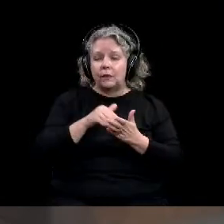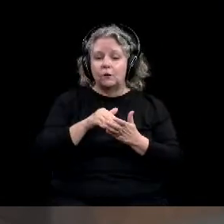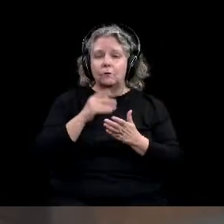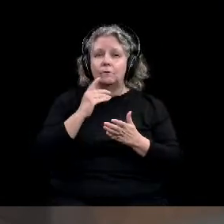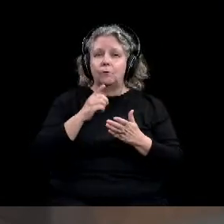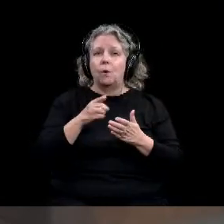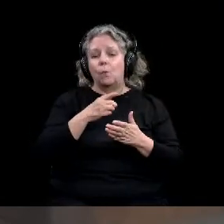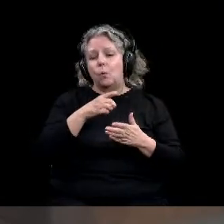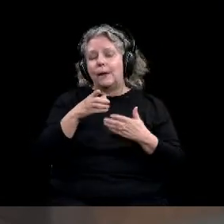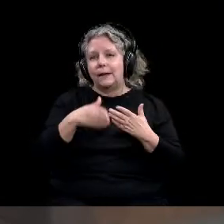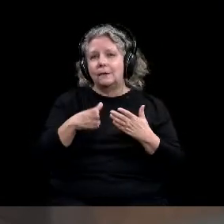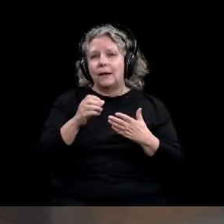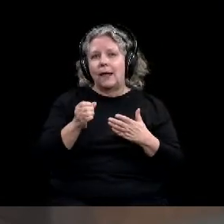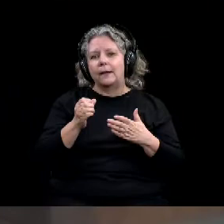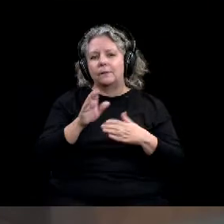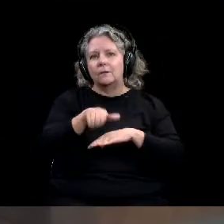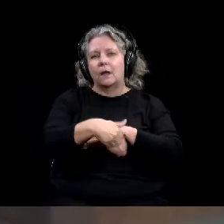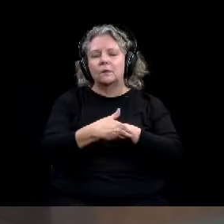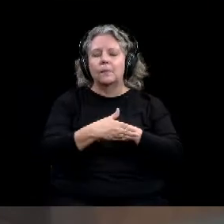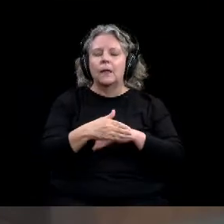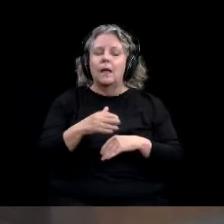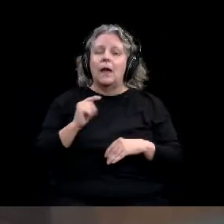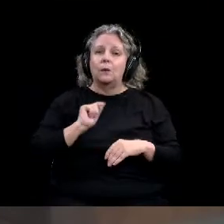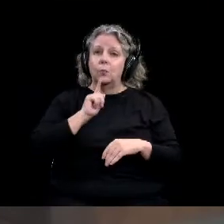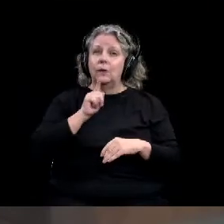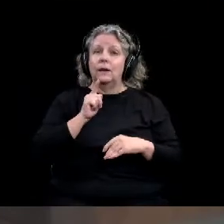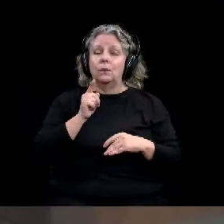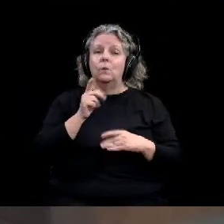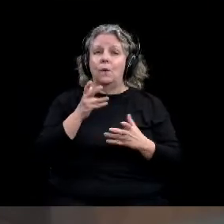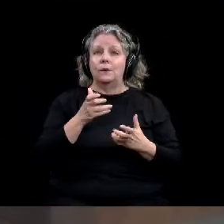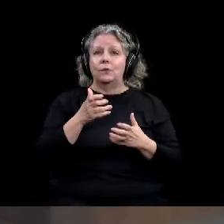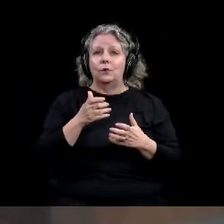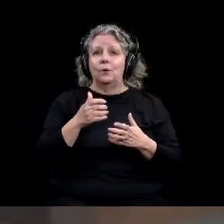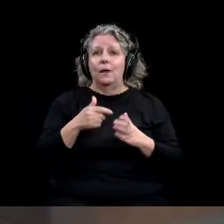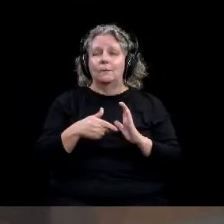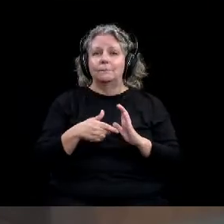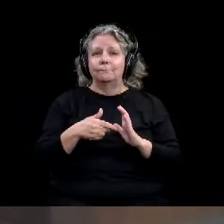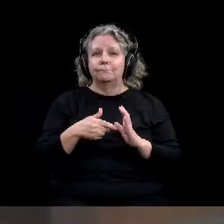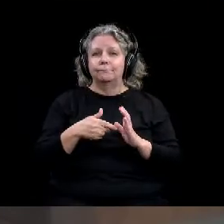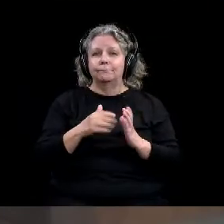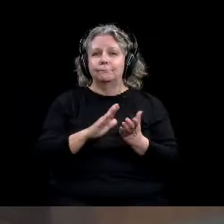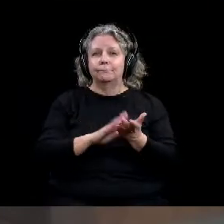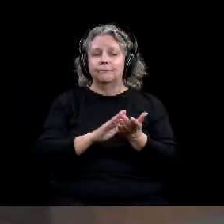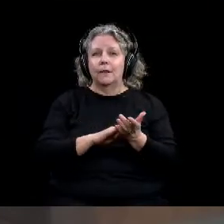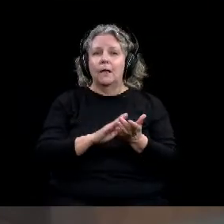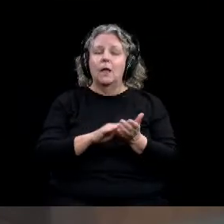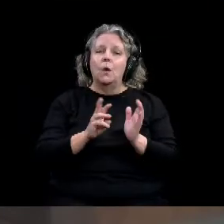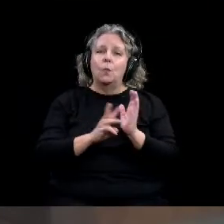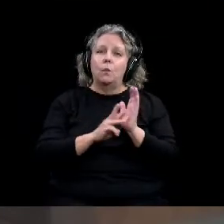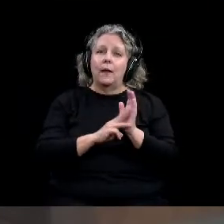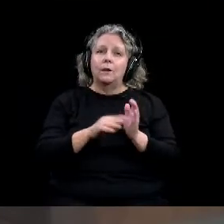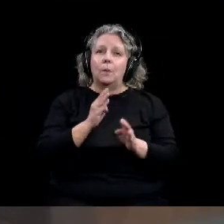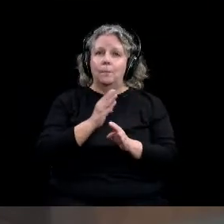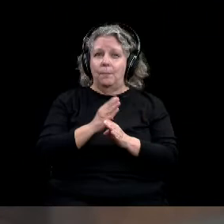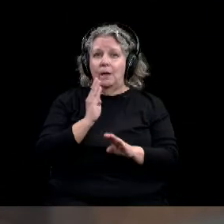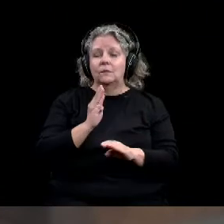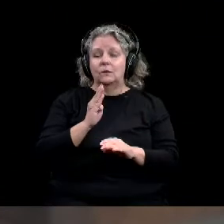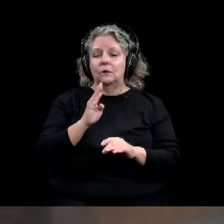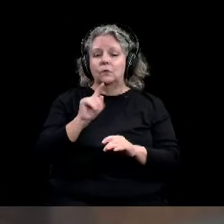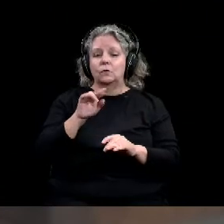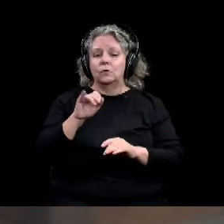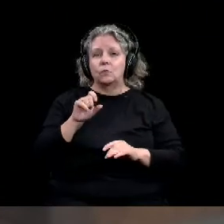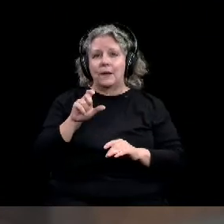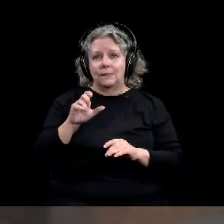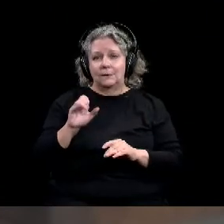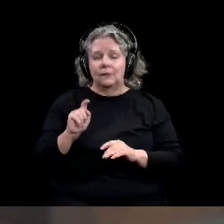particularly like to highlight this week that Waco Transit is providing free rides to the vaccine clinic through the demand response van.